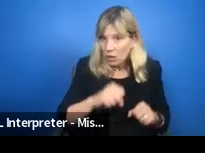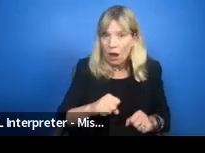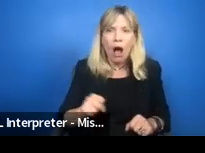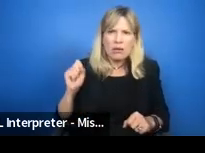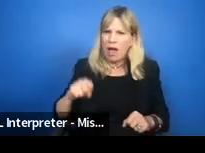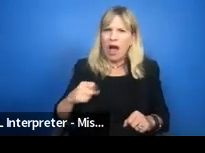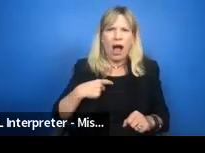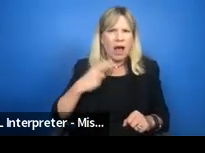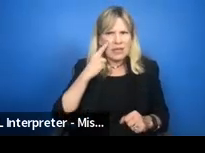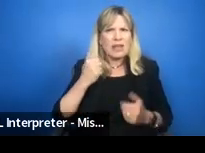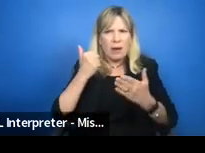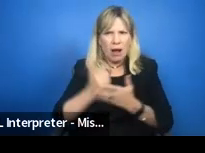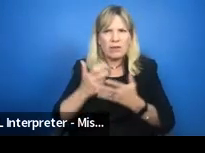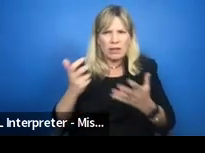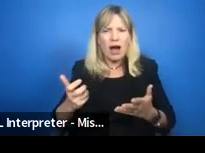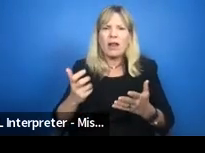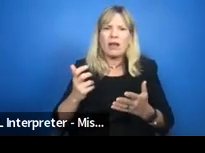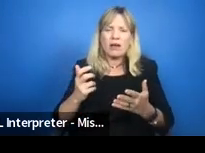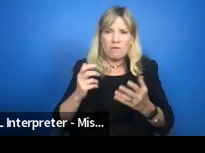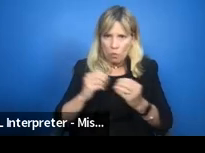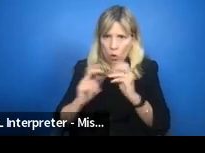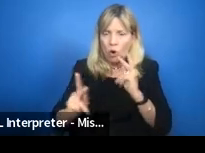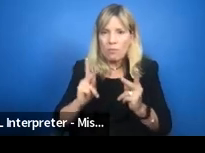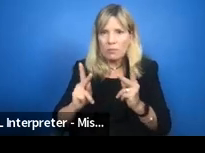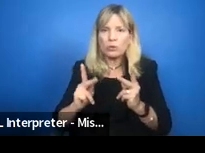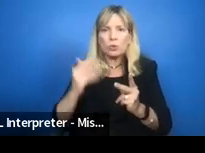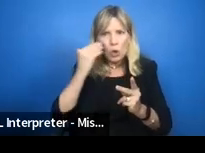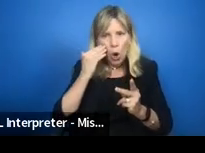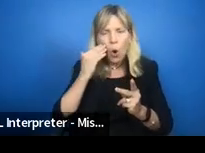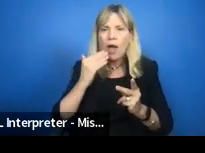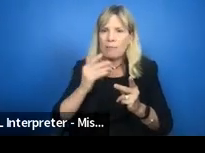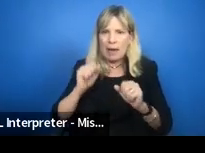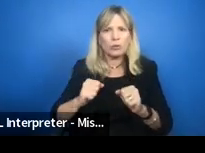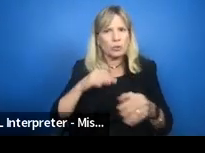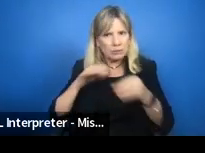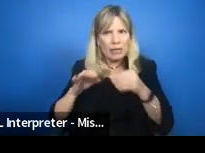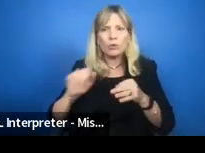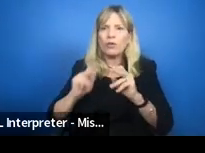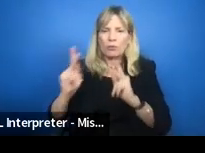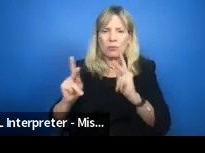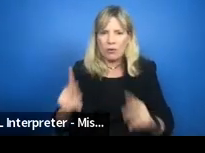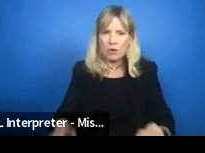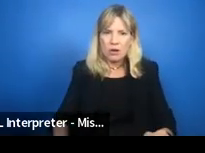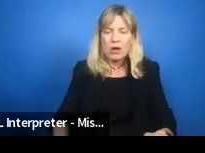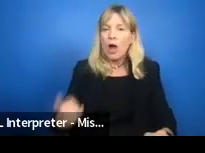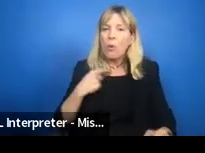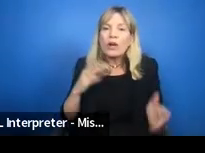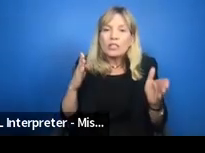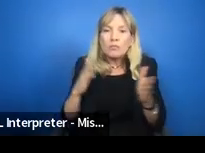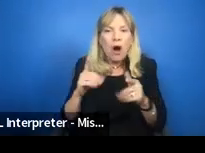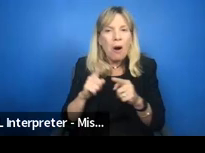Yeah, anything that would be helpful for folks to spread this information around. I mean, we're small but